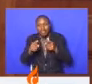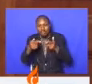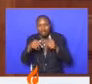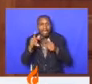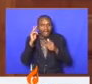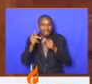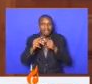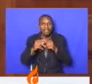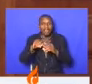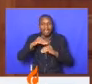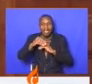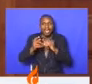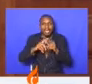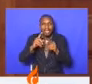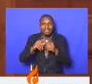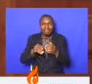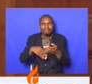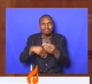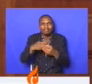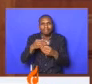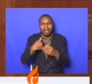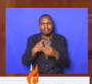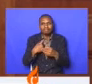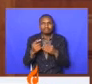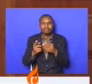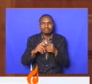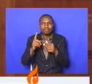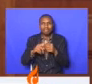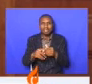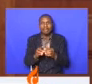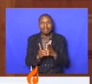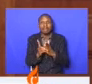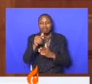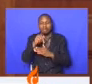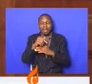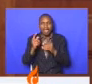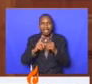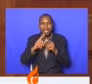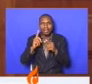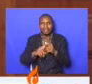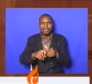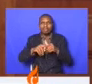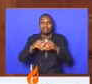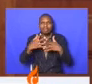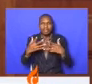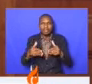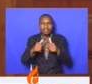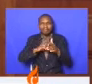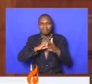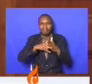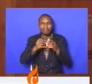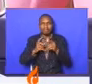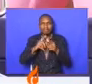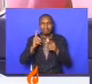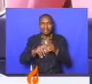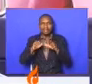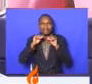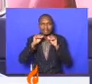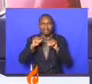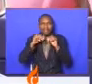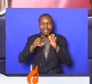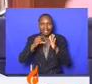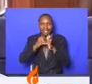health, sanitation and water, community development, democracy and governance, and education.